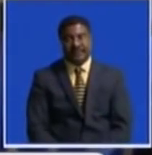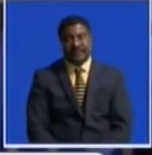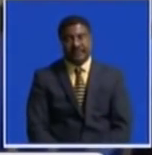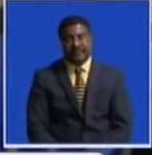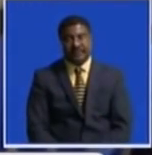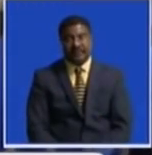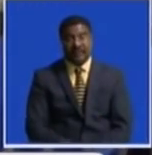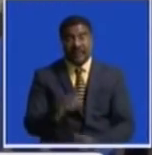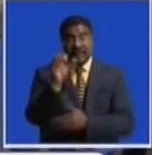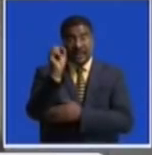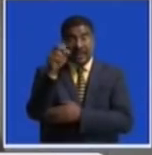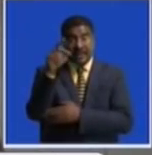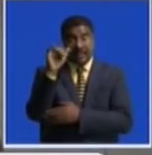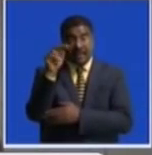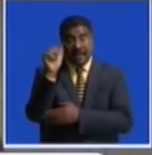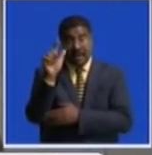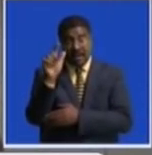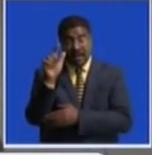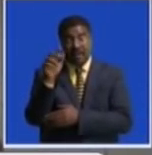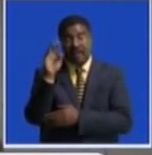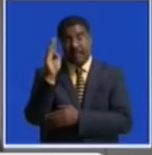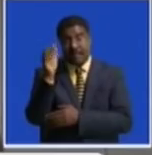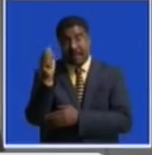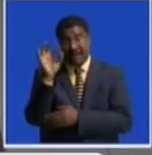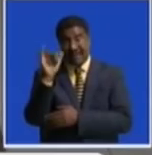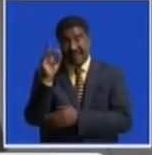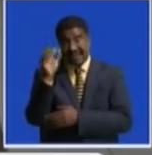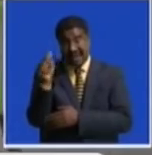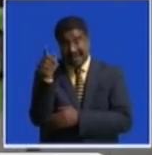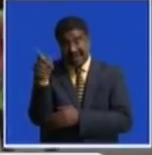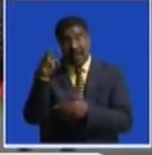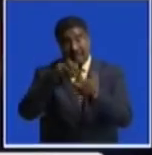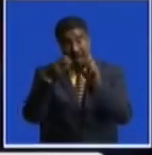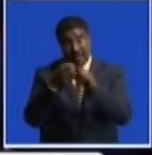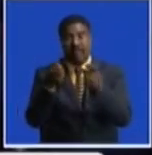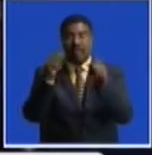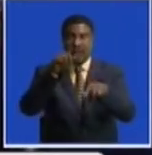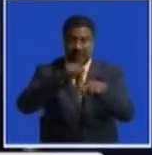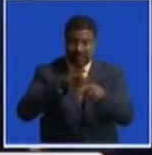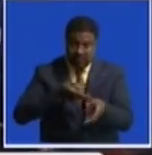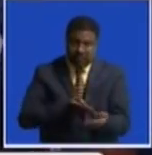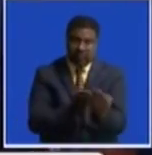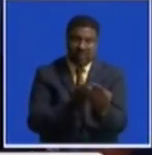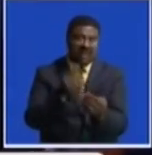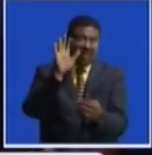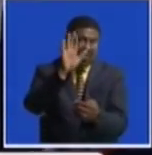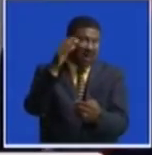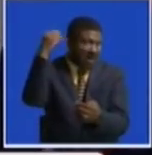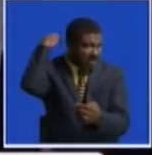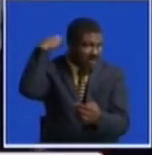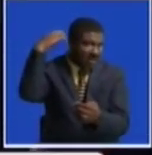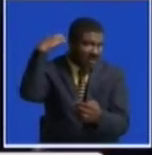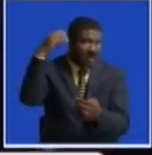Spinal bifida and hydrocephalus is a birth defect that occurs when the spine and brain do not